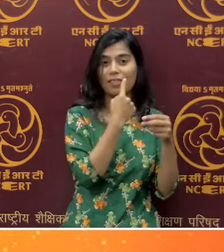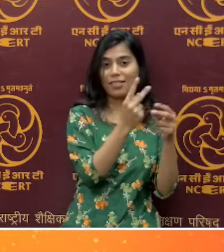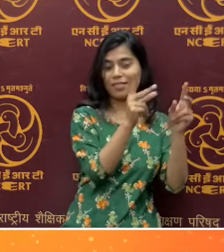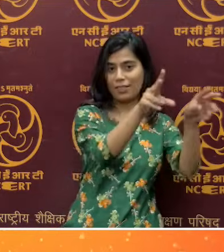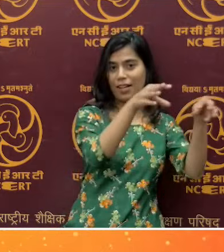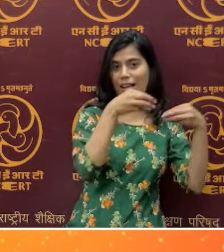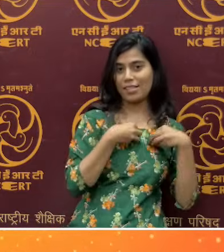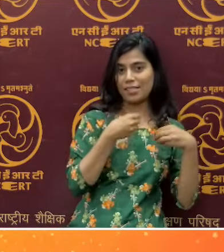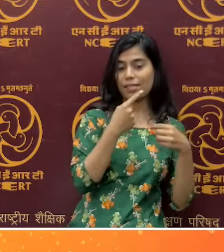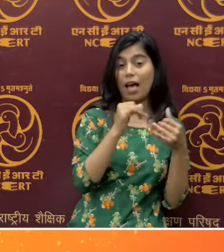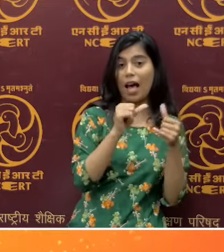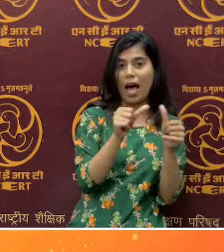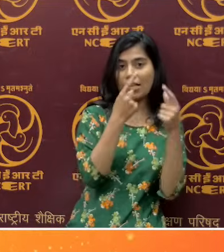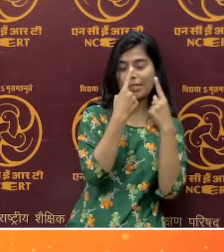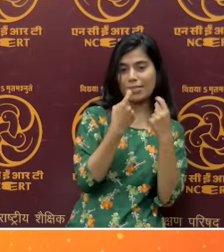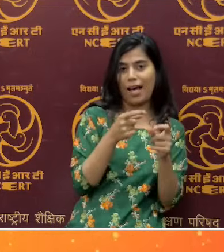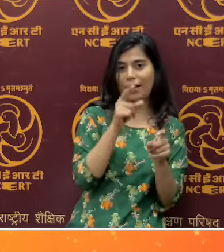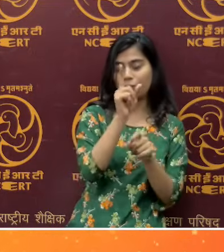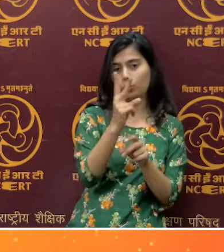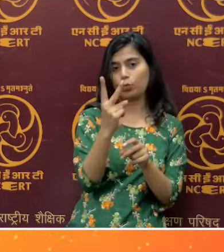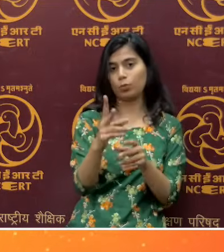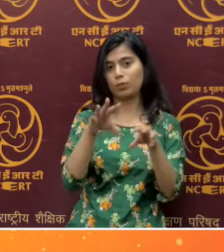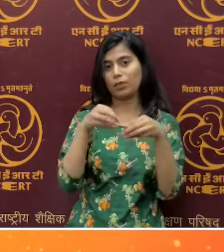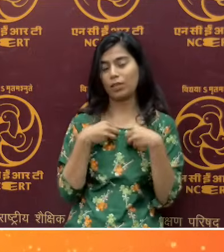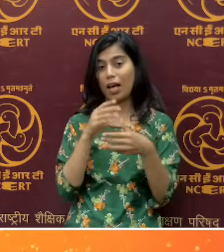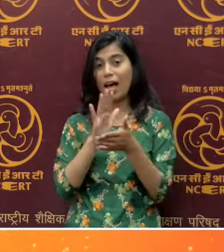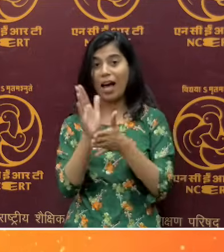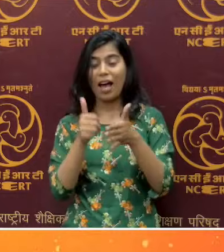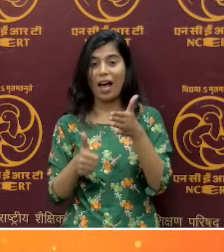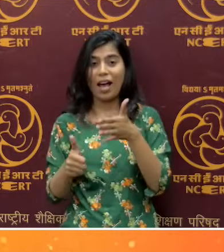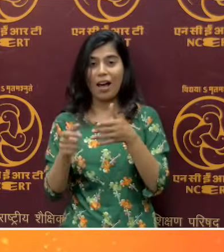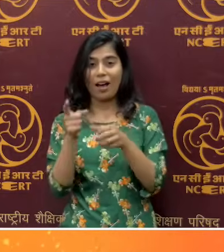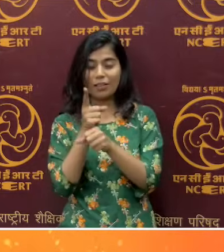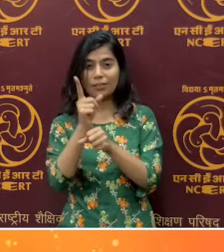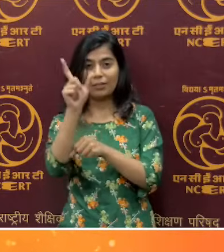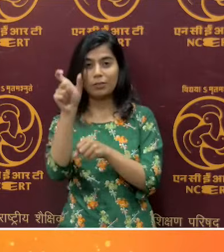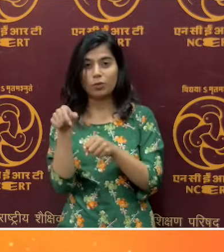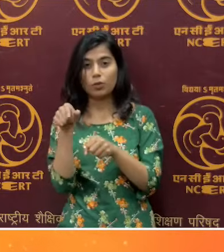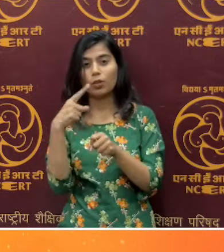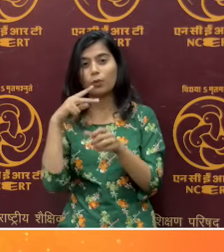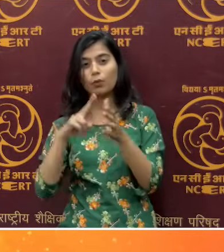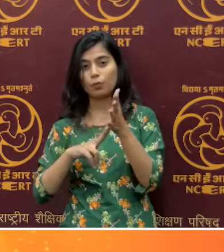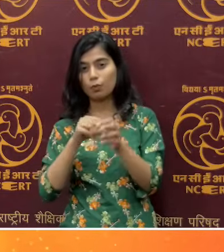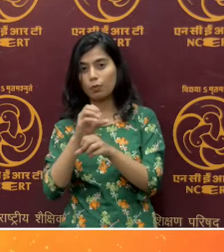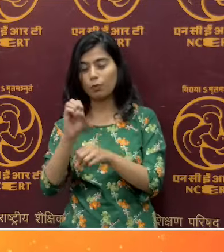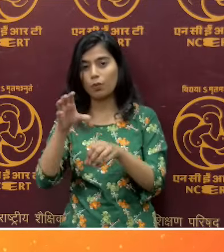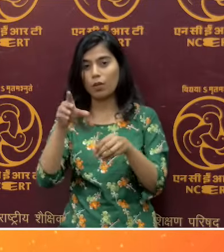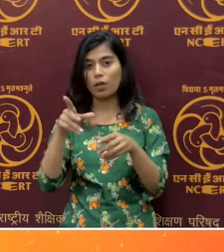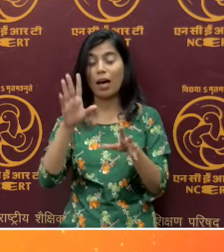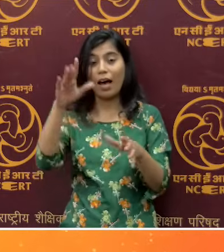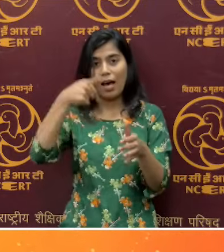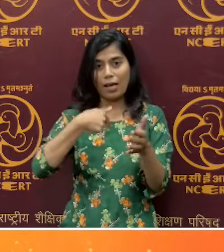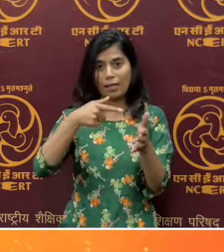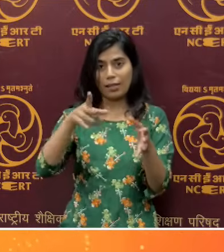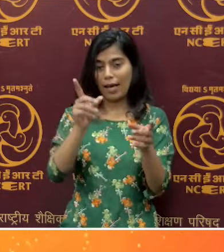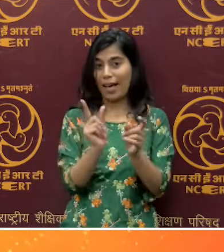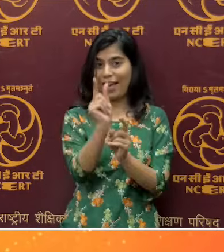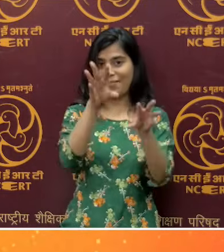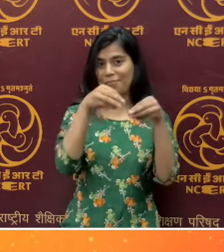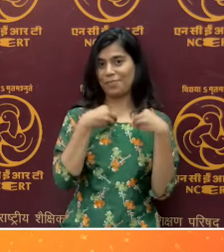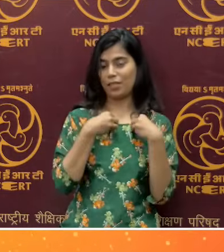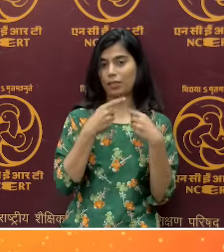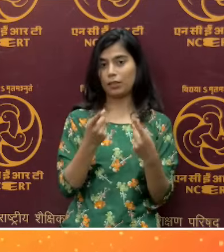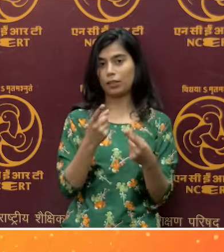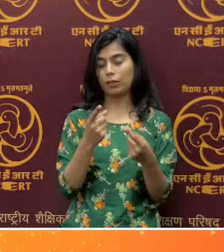Here, who sent me the screening part 2, head teacher information is showing here. Once I accept screening part